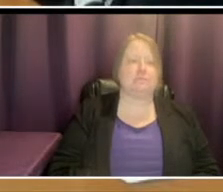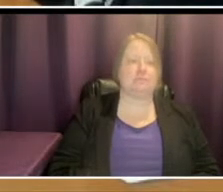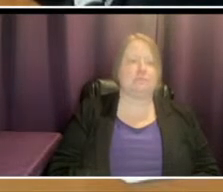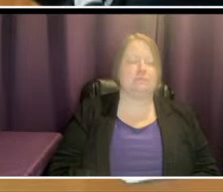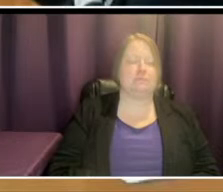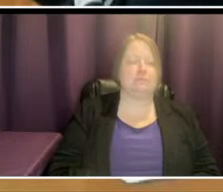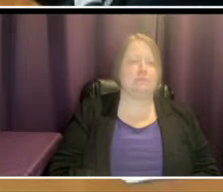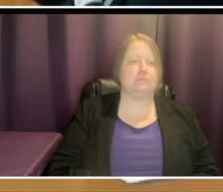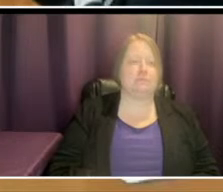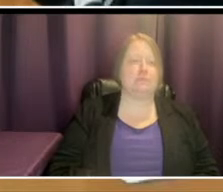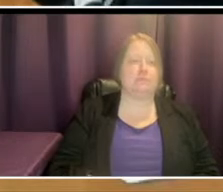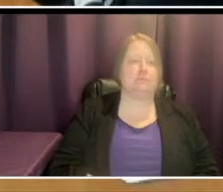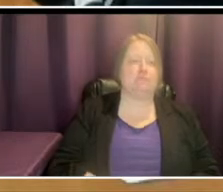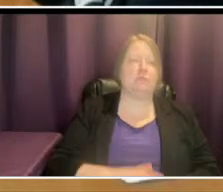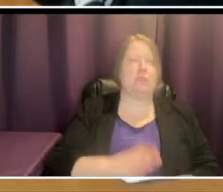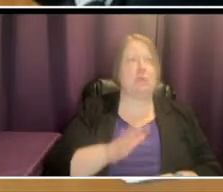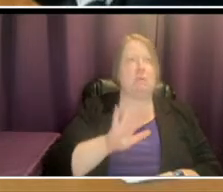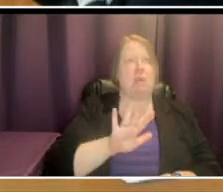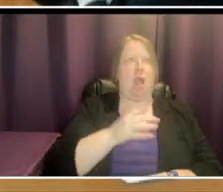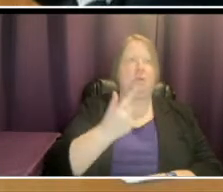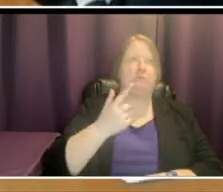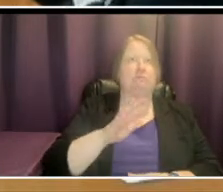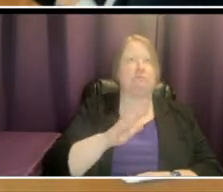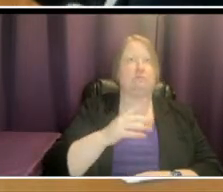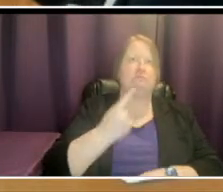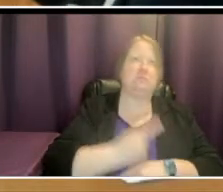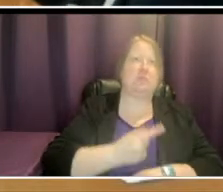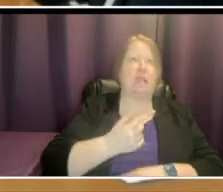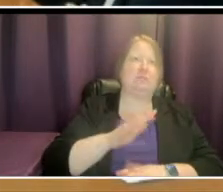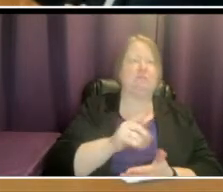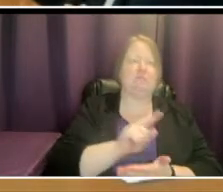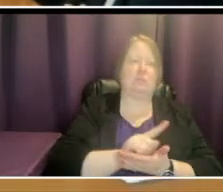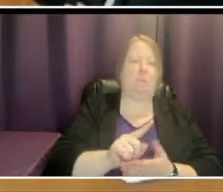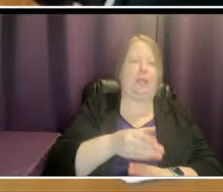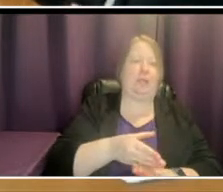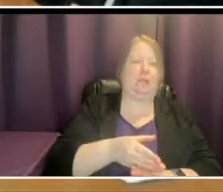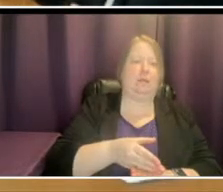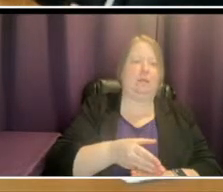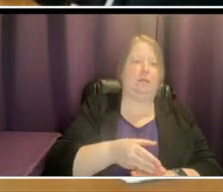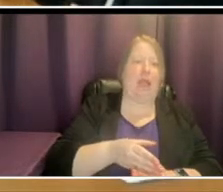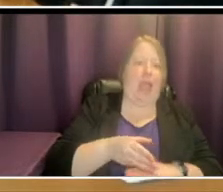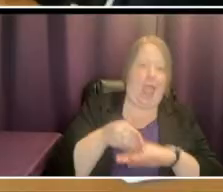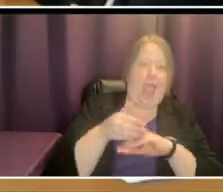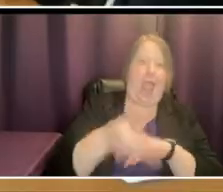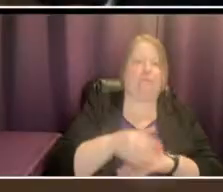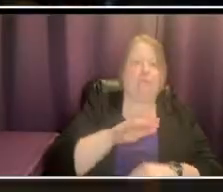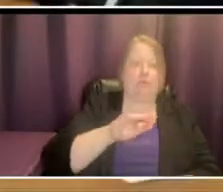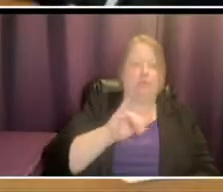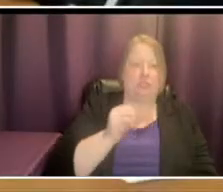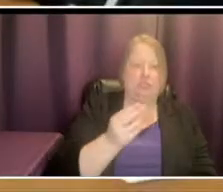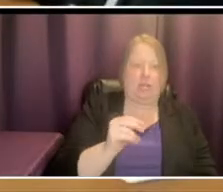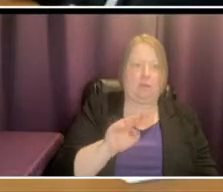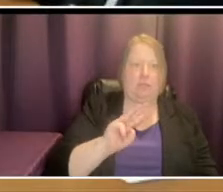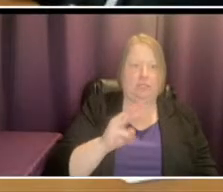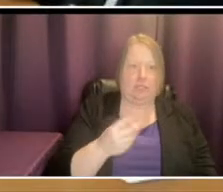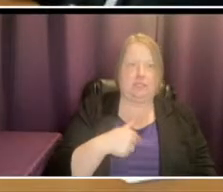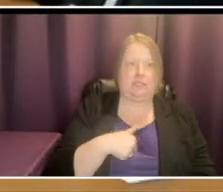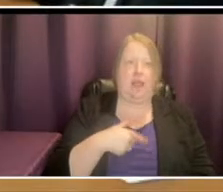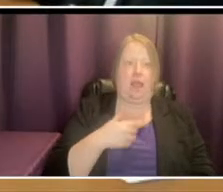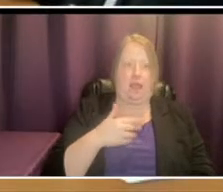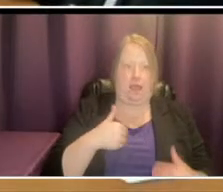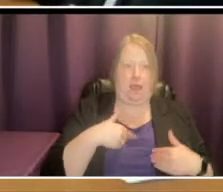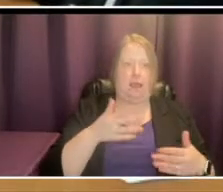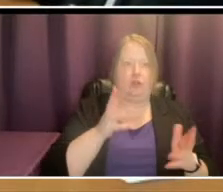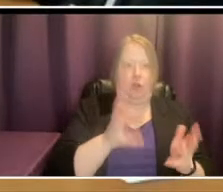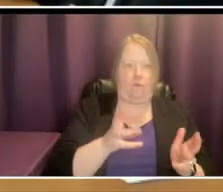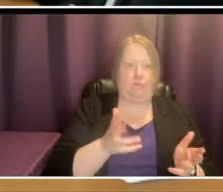the day or week after the riot with Kevin McCarthy. Yeah, it was very similar to what Jamie